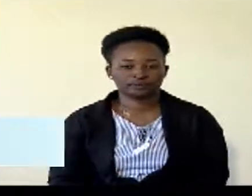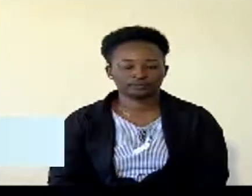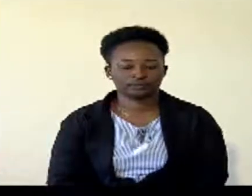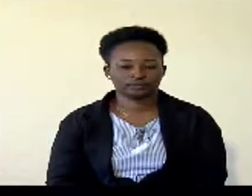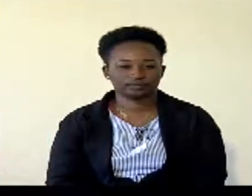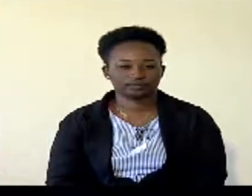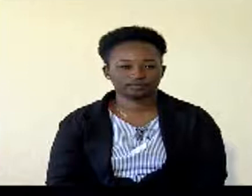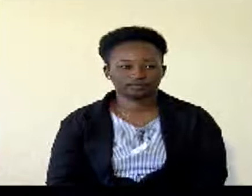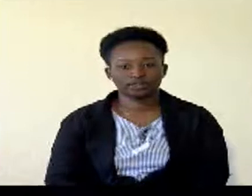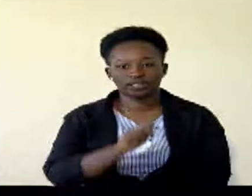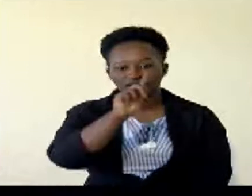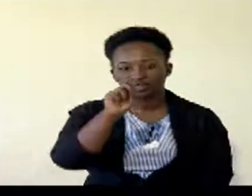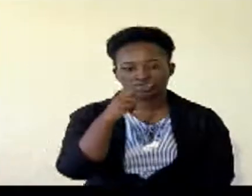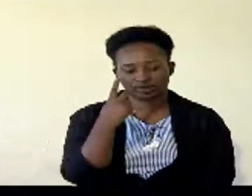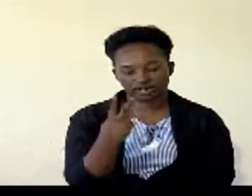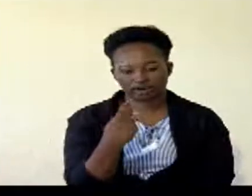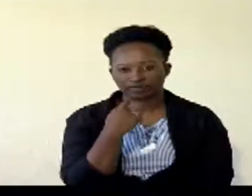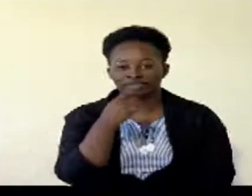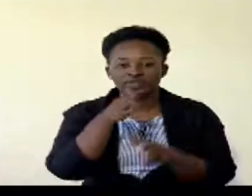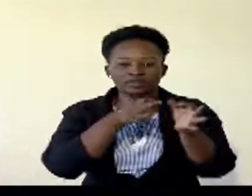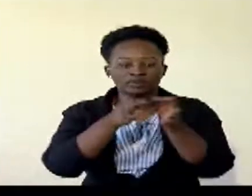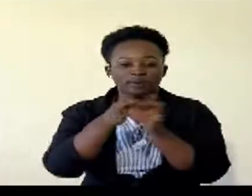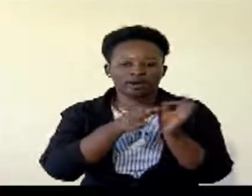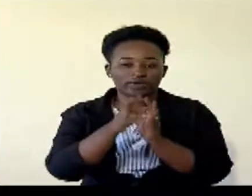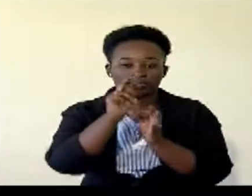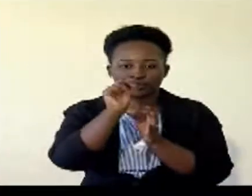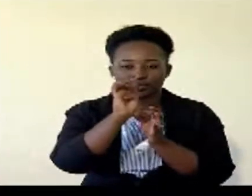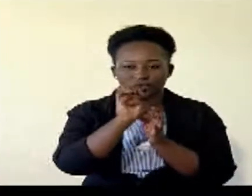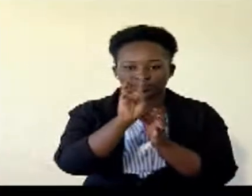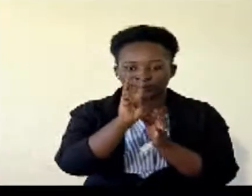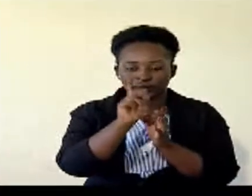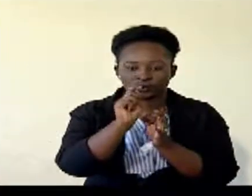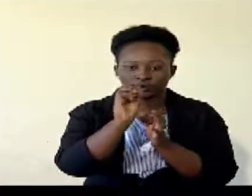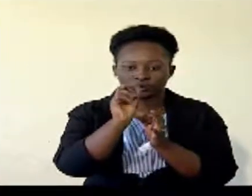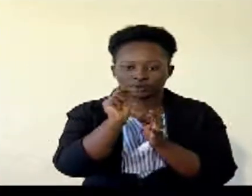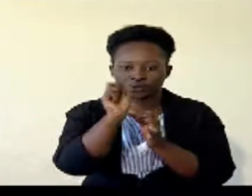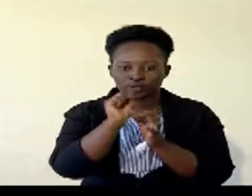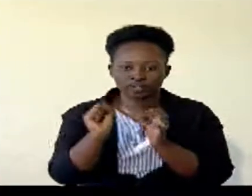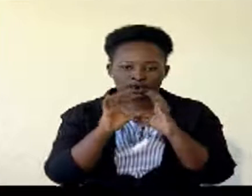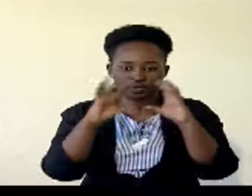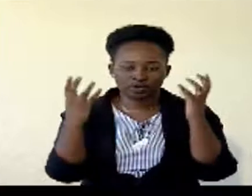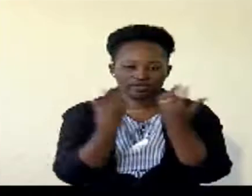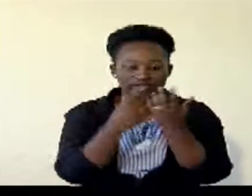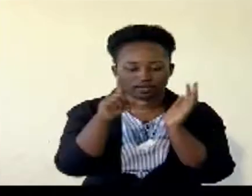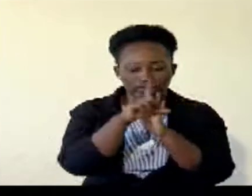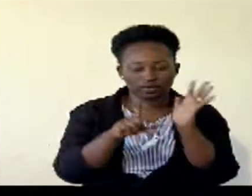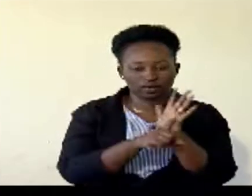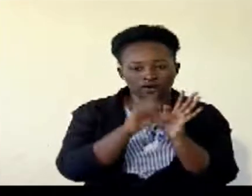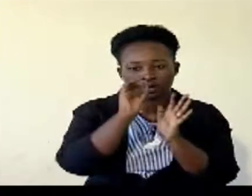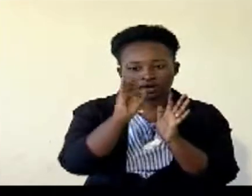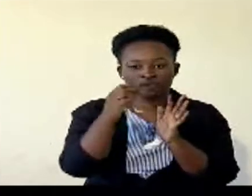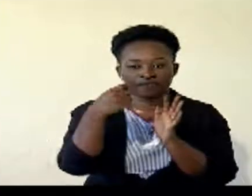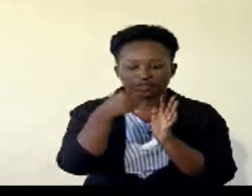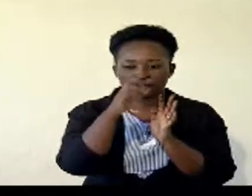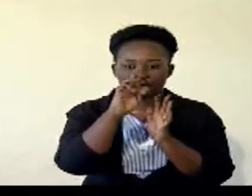So you have got question number 2. State Newton's universal law of gravitation. This is something we looked at, and I